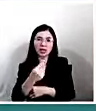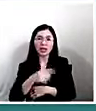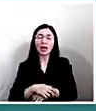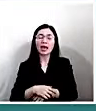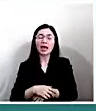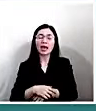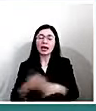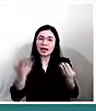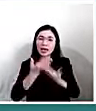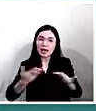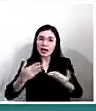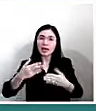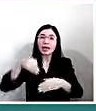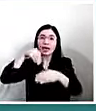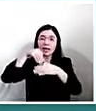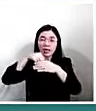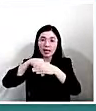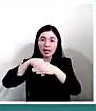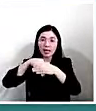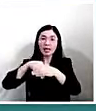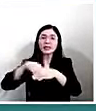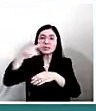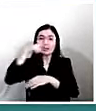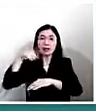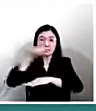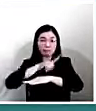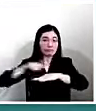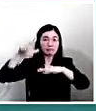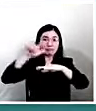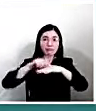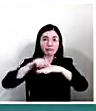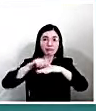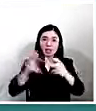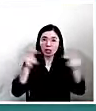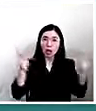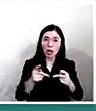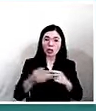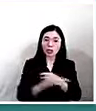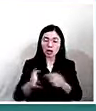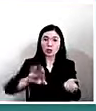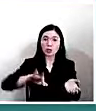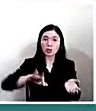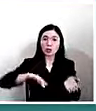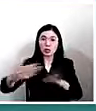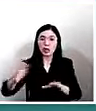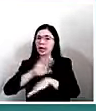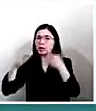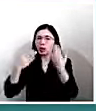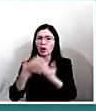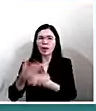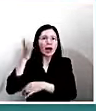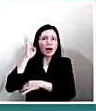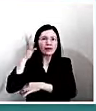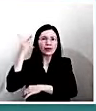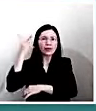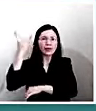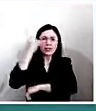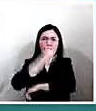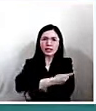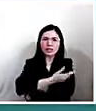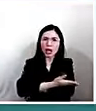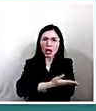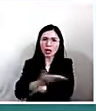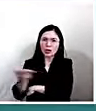the desert shall your dead bodies fall. 40 days you spent in scouting the land.